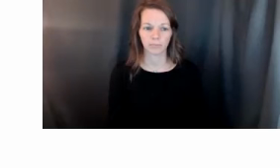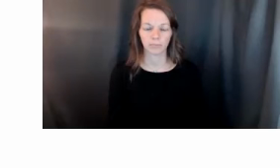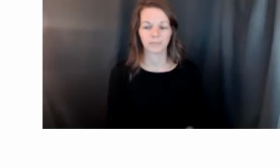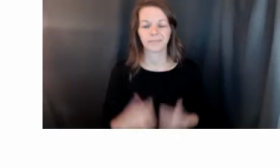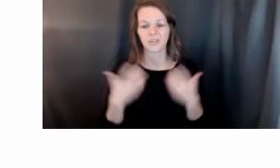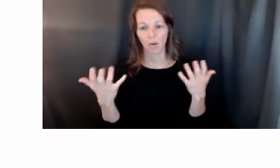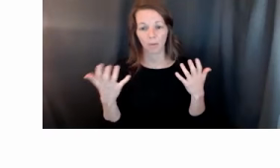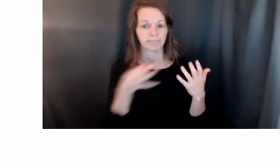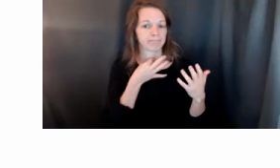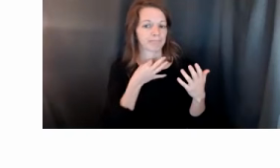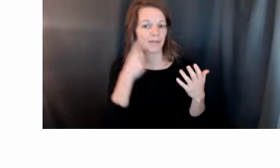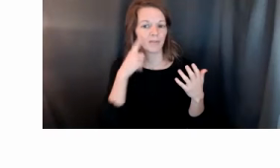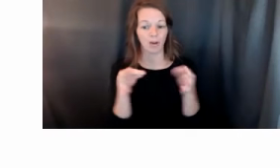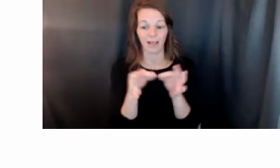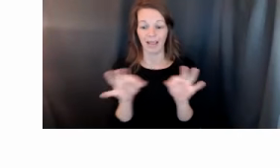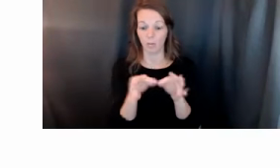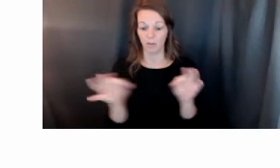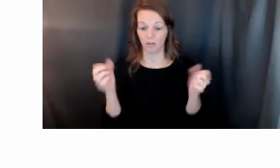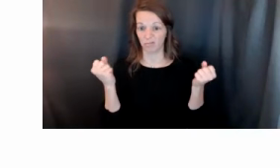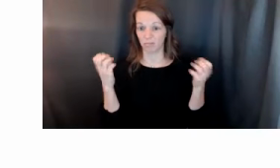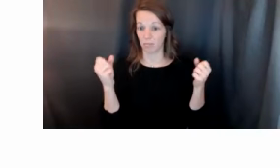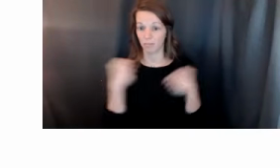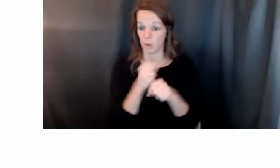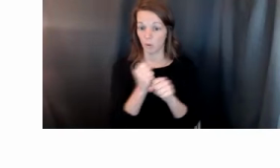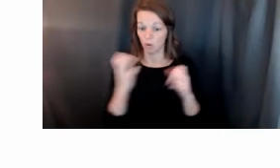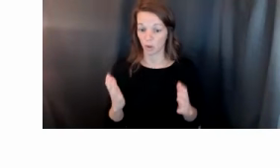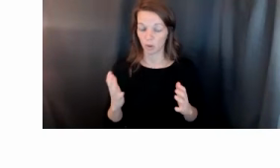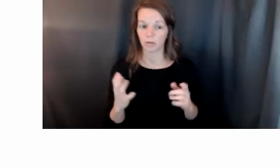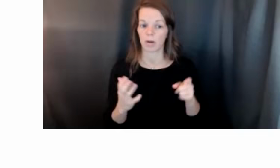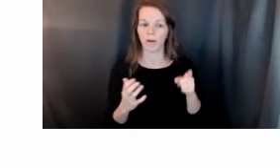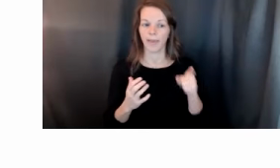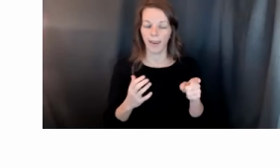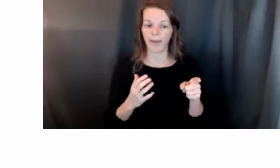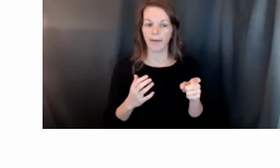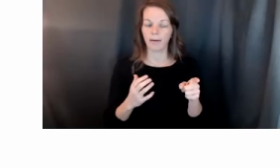So we want to know for language producers, are they in fact